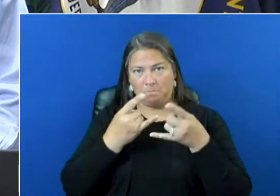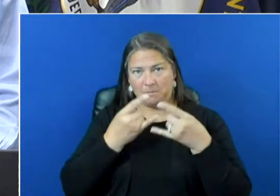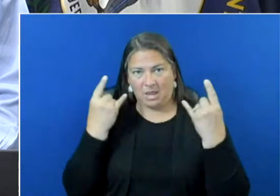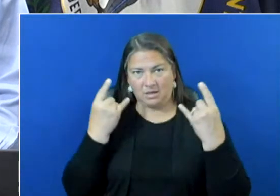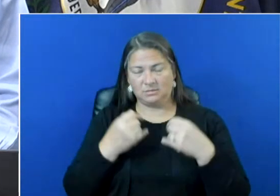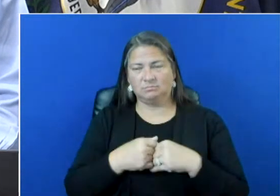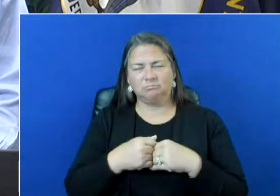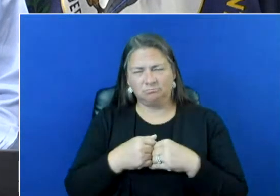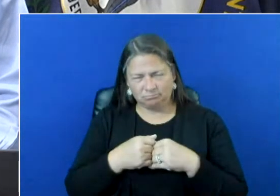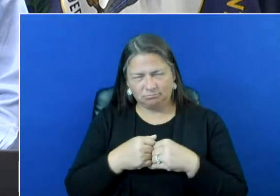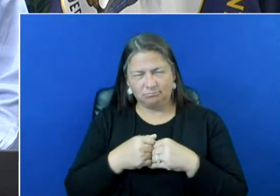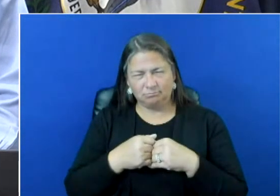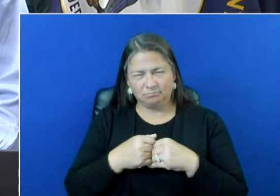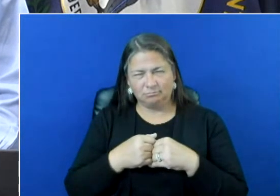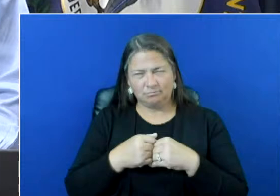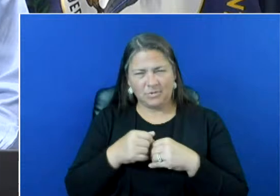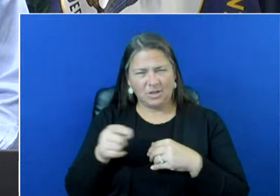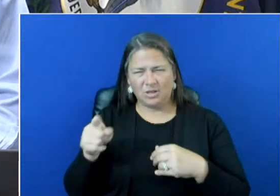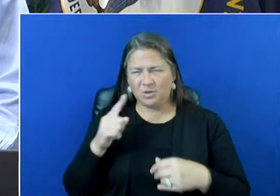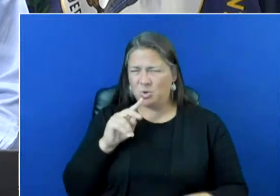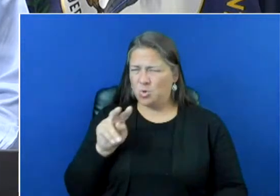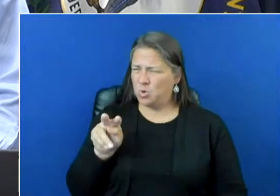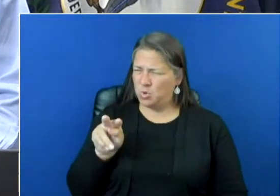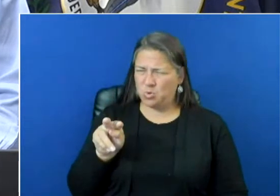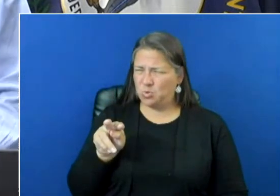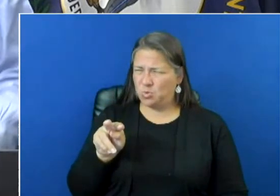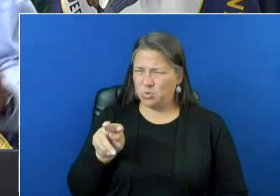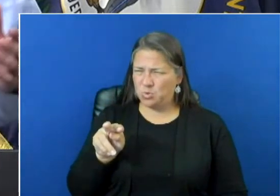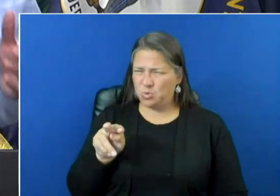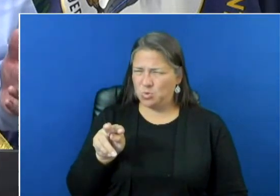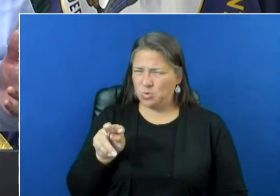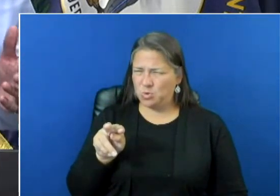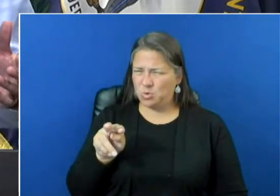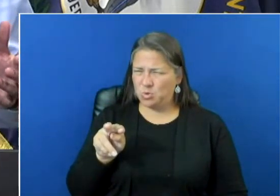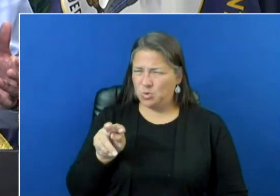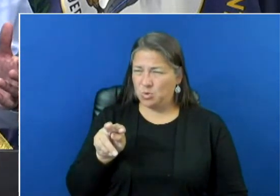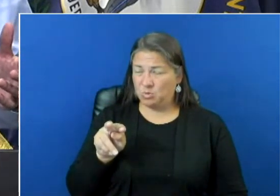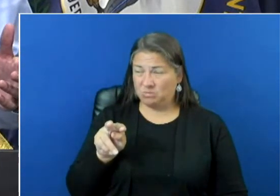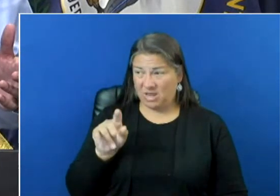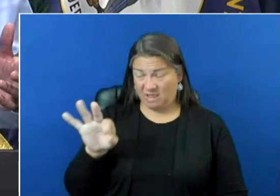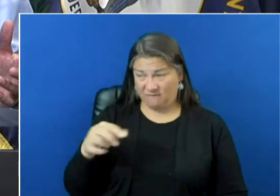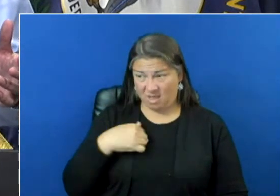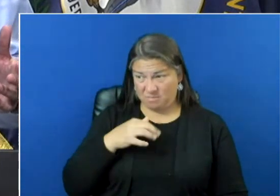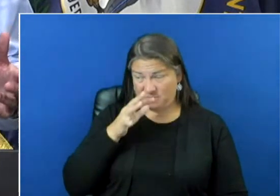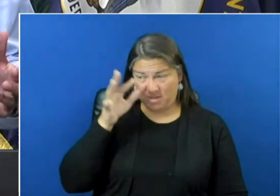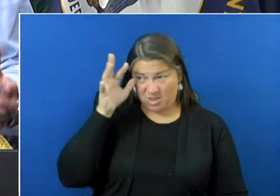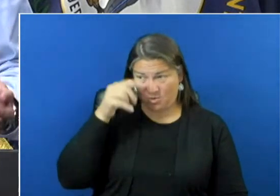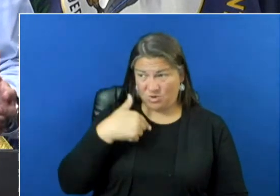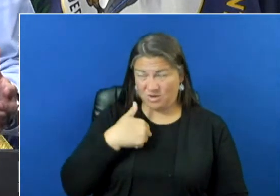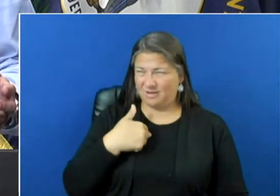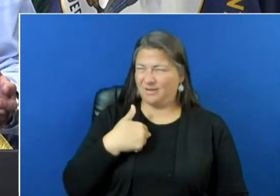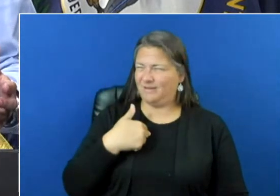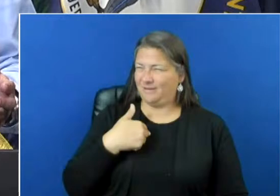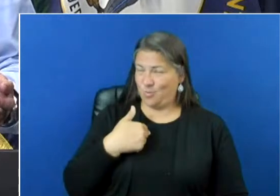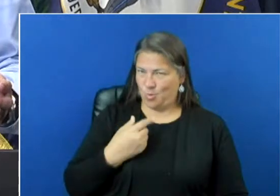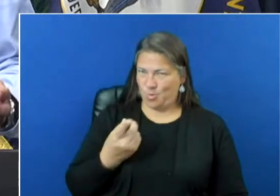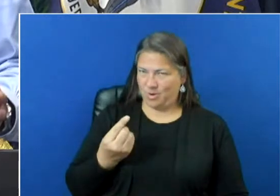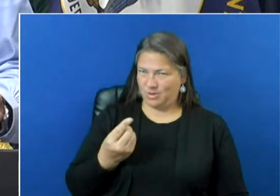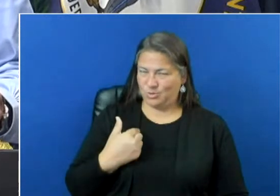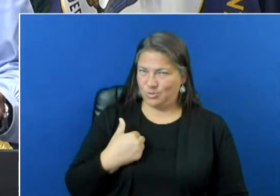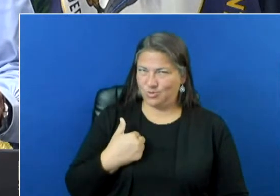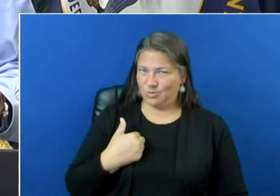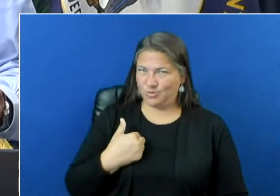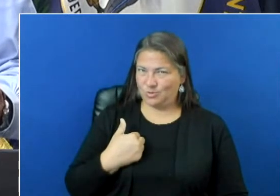a post from July 22nd, Whew. we've not seen anything different yet. If I'm a parent, what am I going to do? I mean,